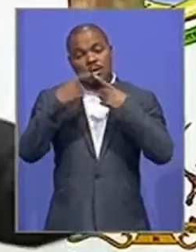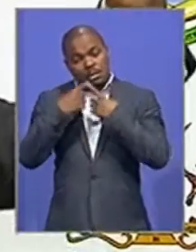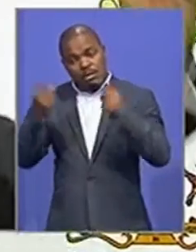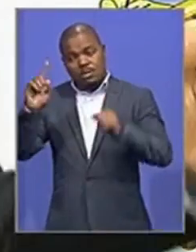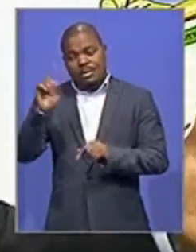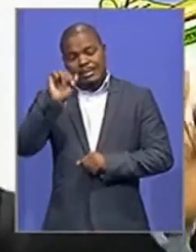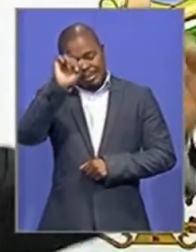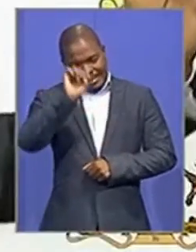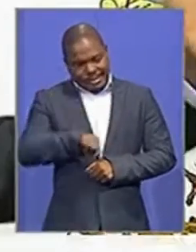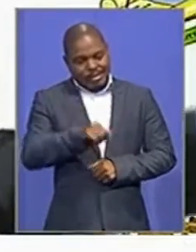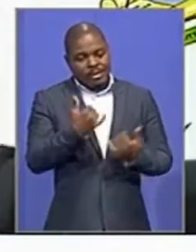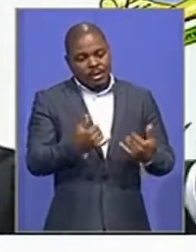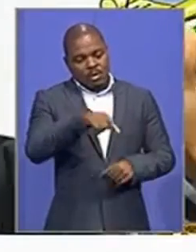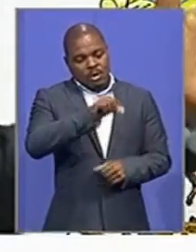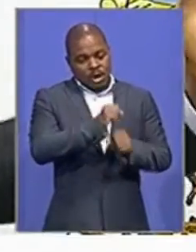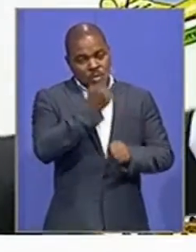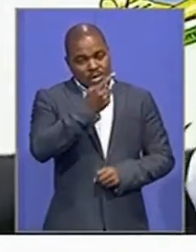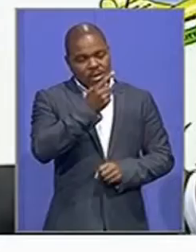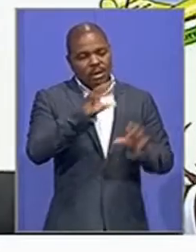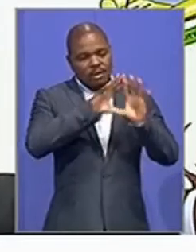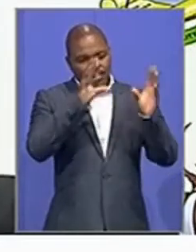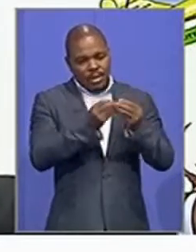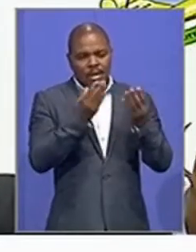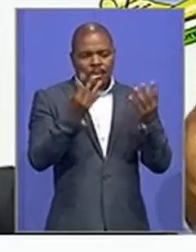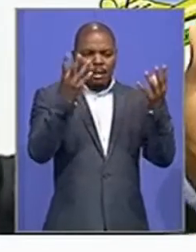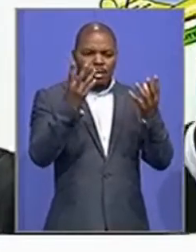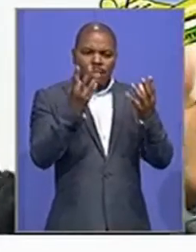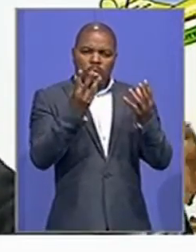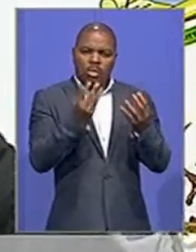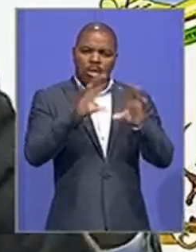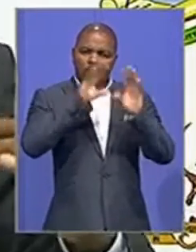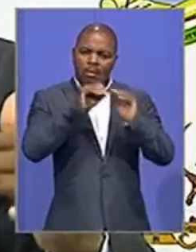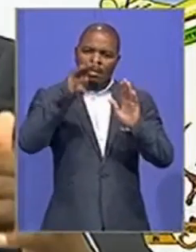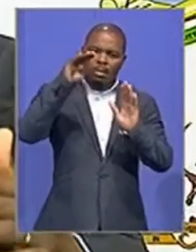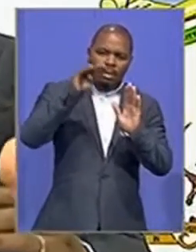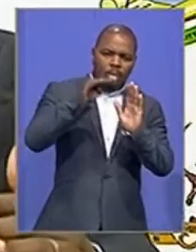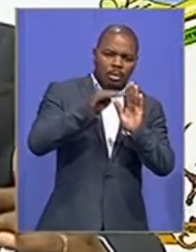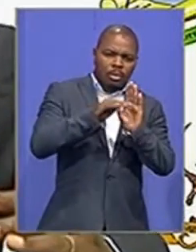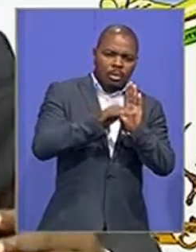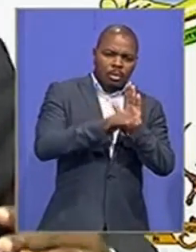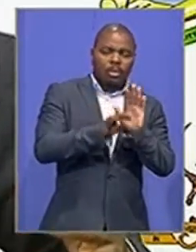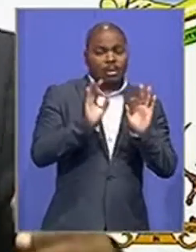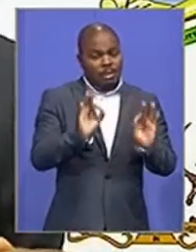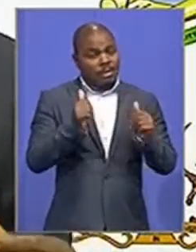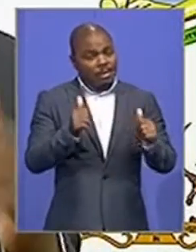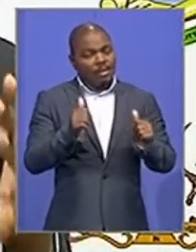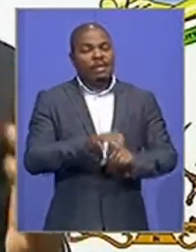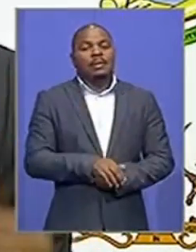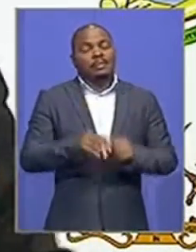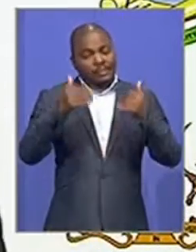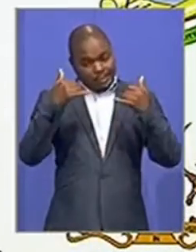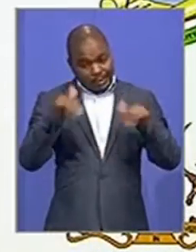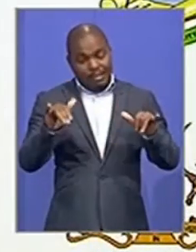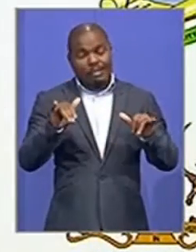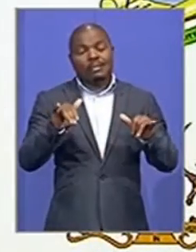that even though the numbers, all the other things are moving in the right direction in terms of reduction, we're